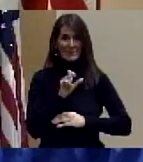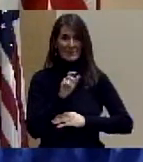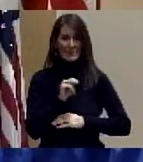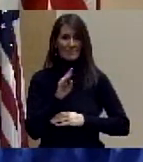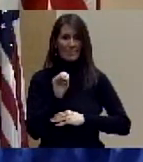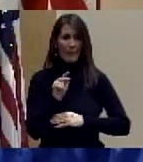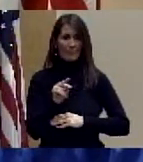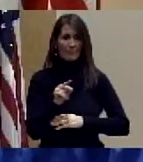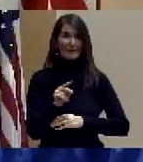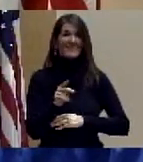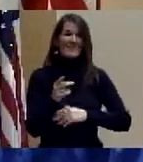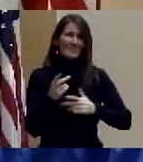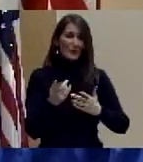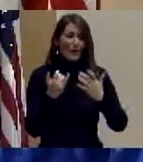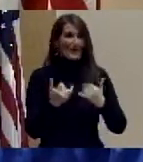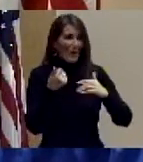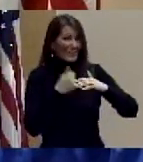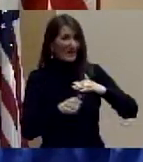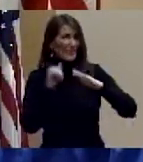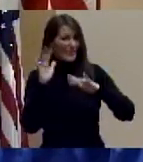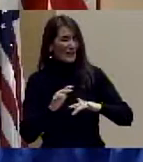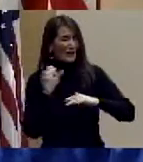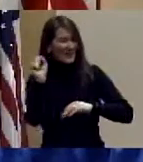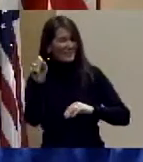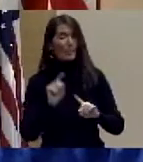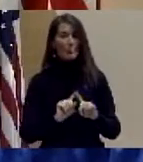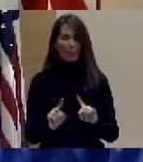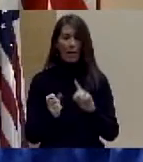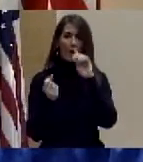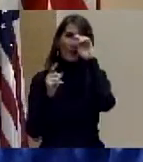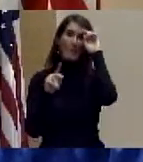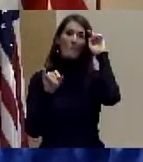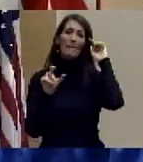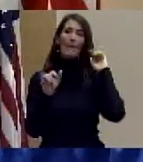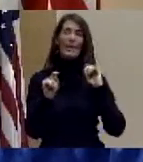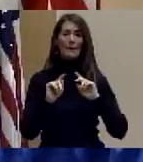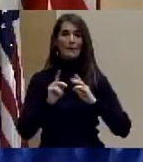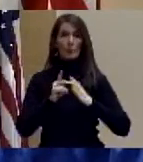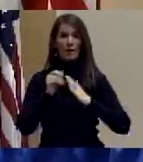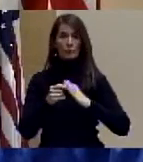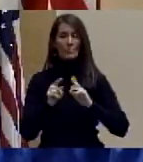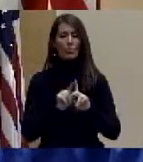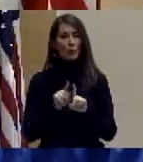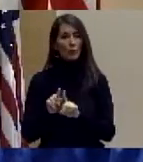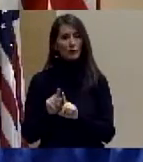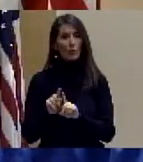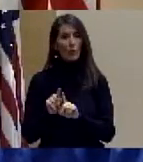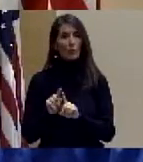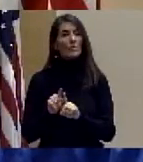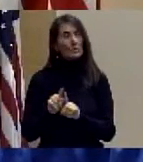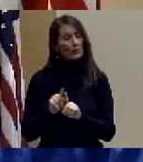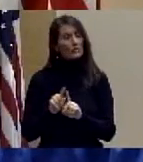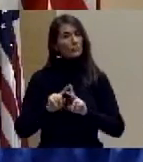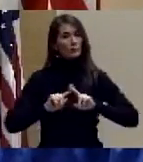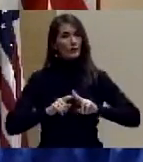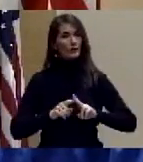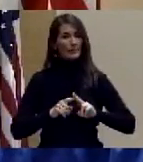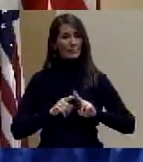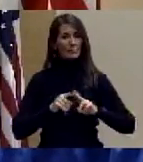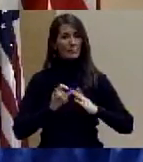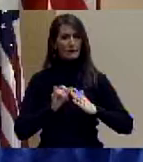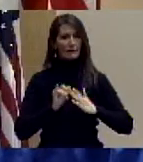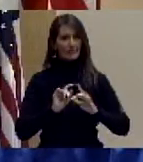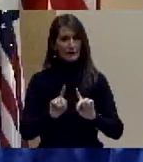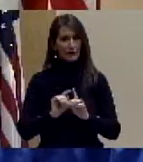it's buried under the snow now, but the pilot project incorporated the elements of the Green